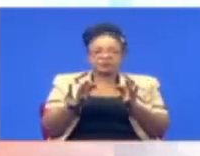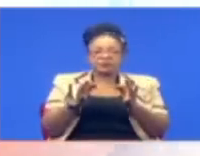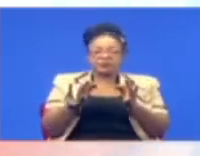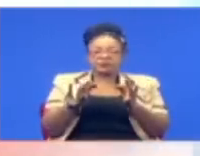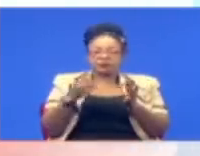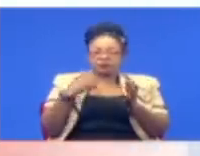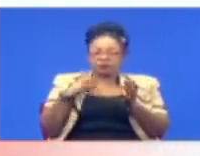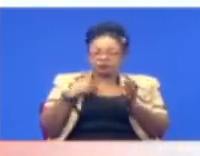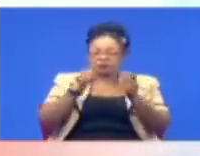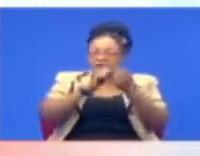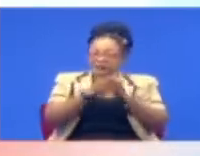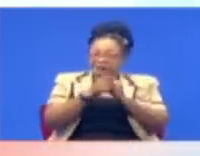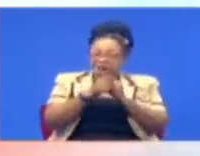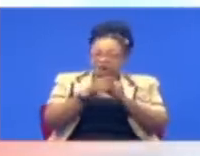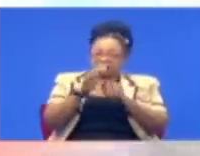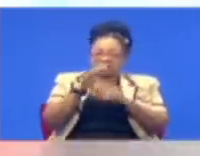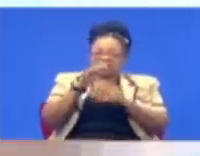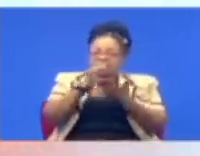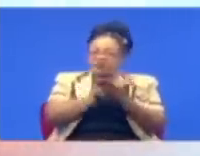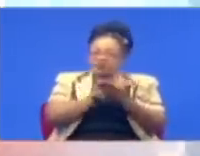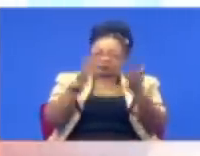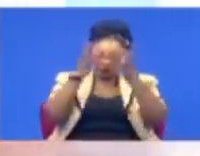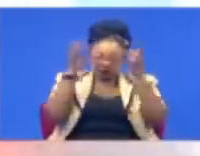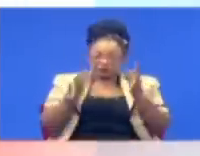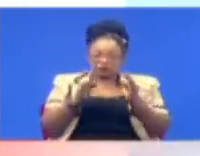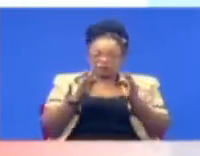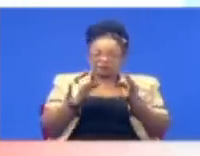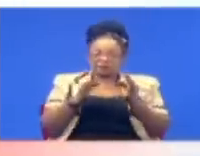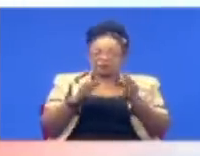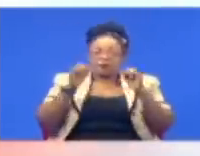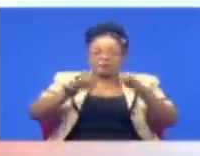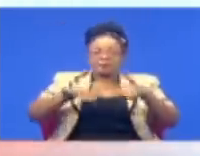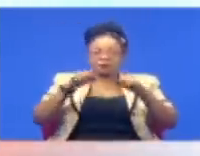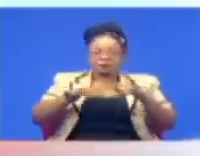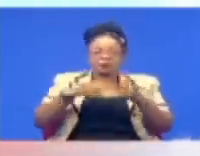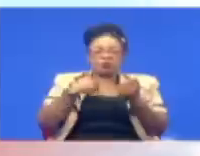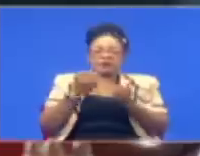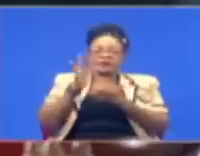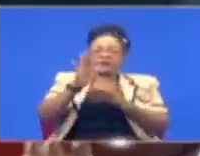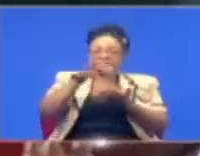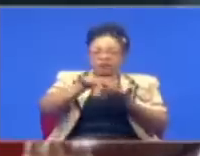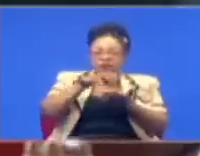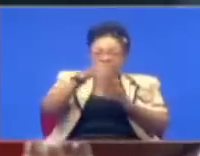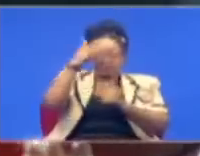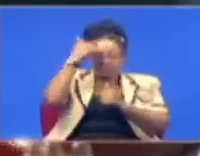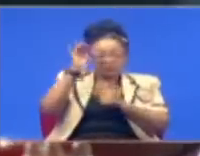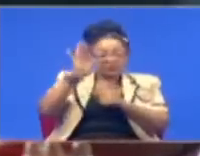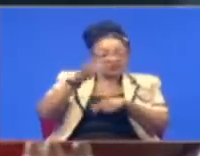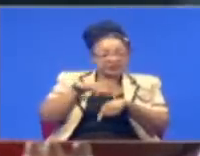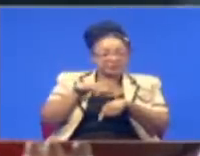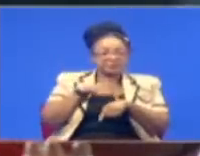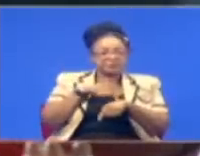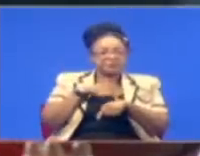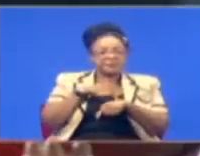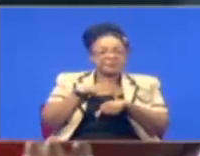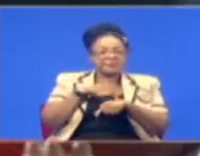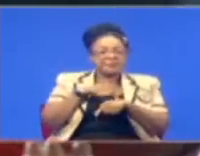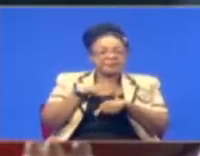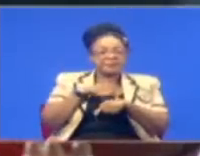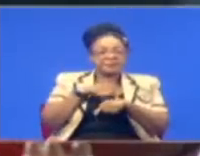decision, are you a Chief Justice who will depart from that position because your position that time